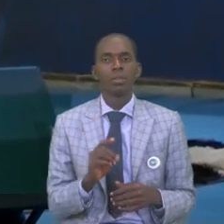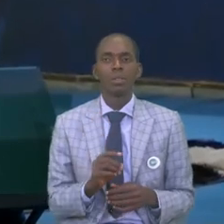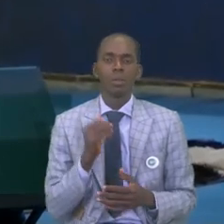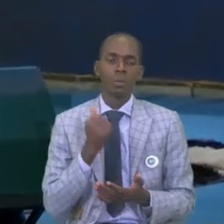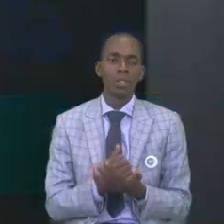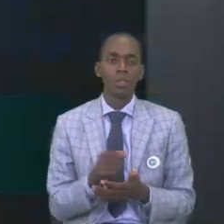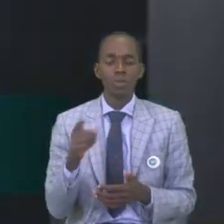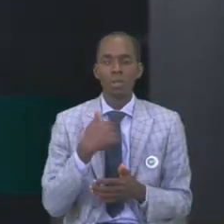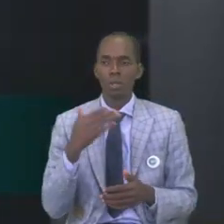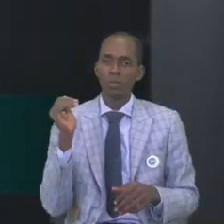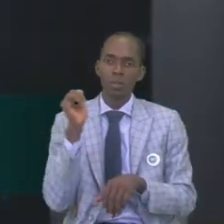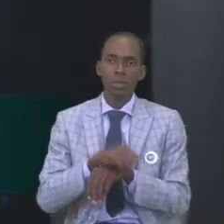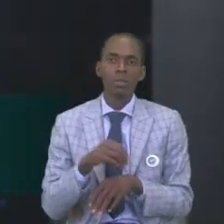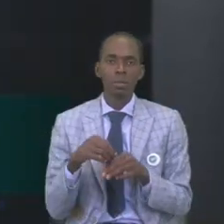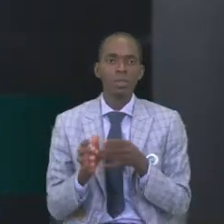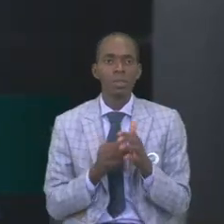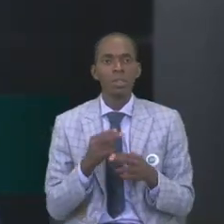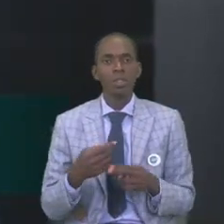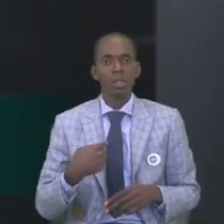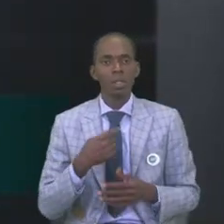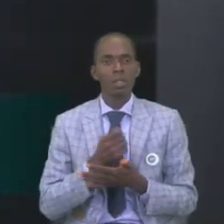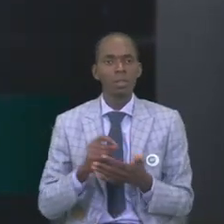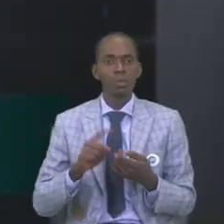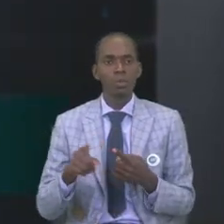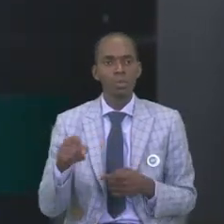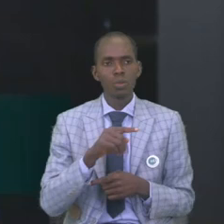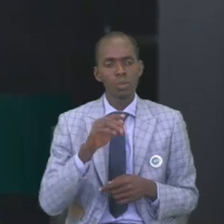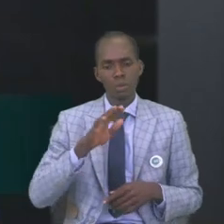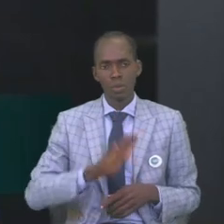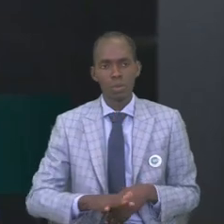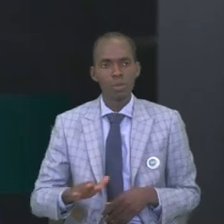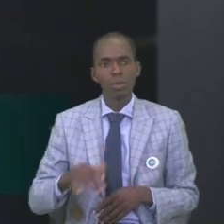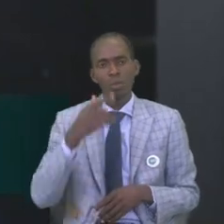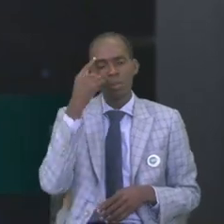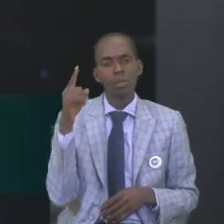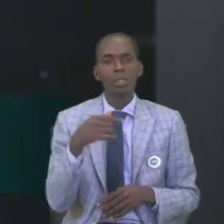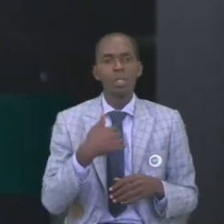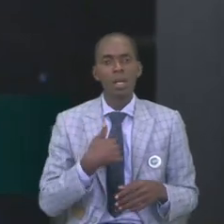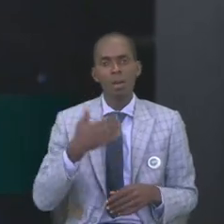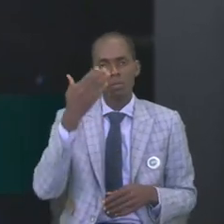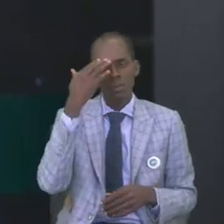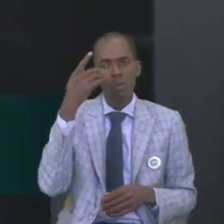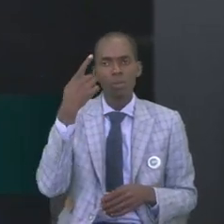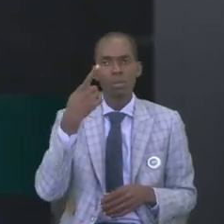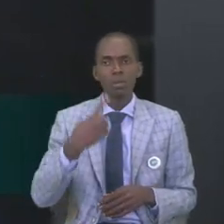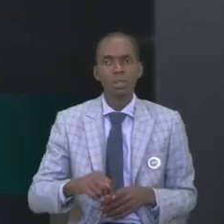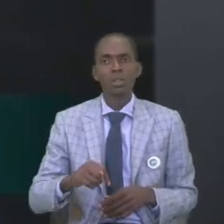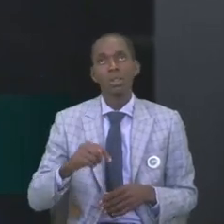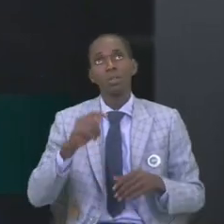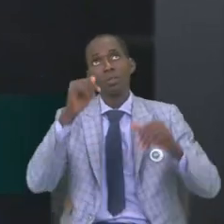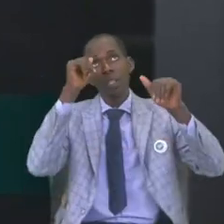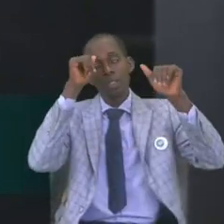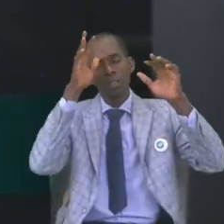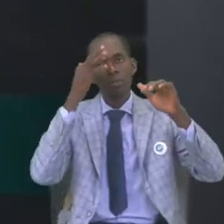have overcome. I write unto you, little children, because ye have known the